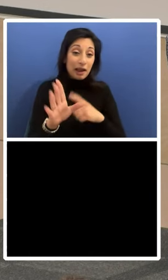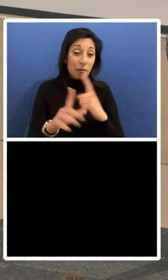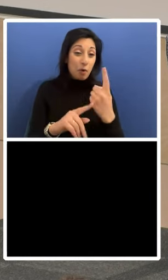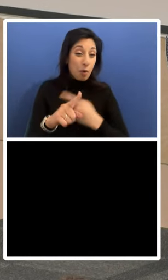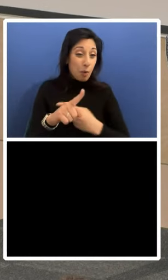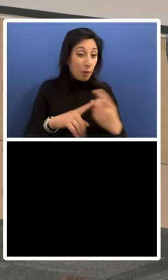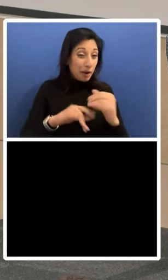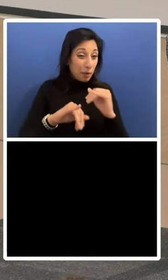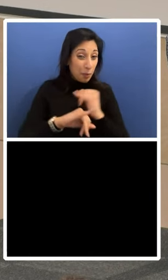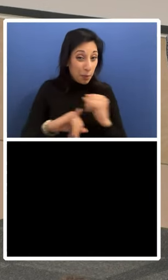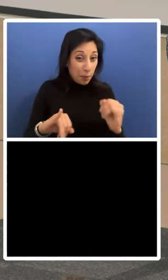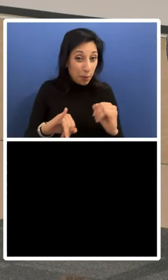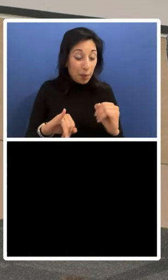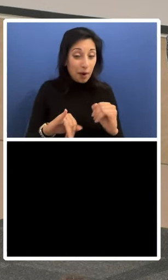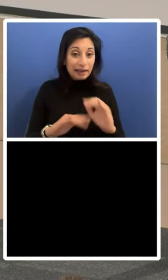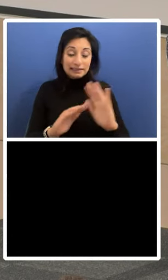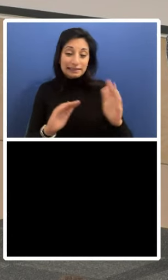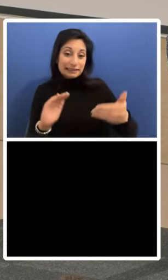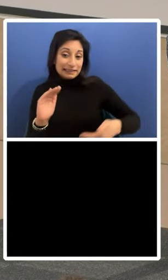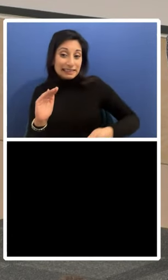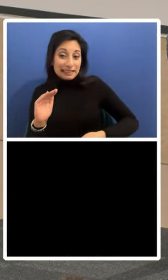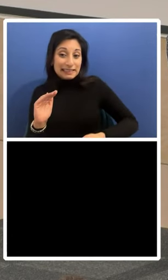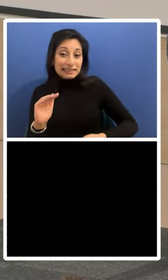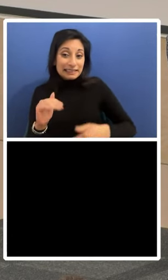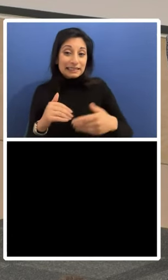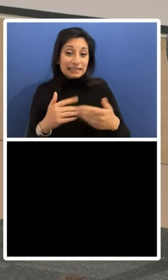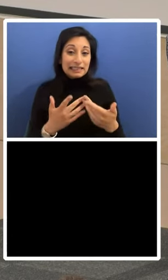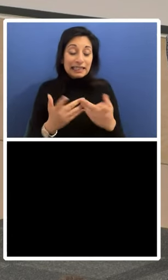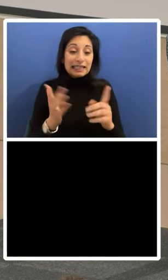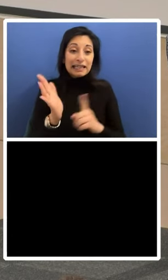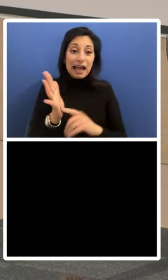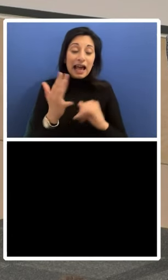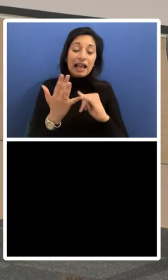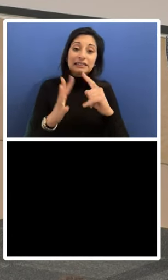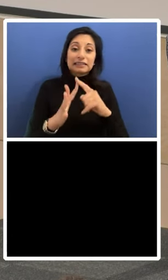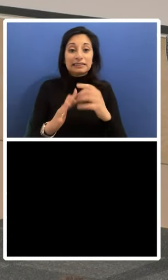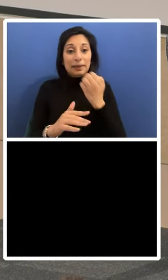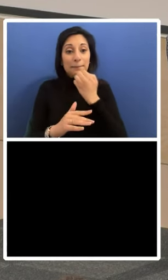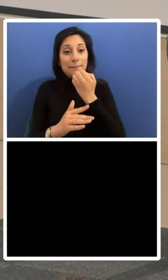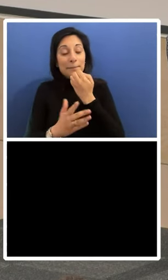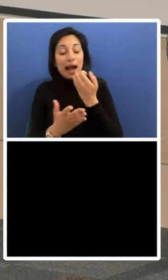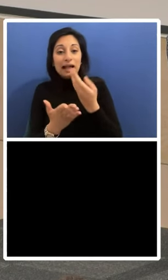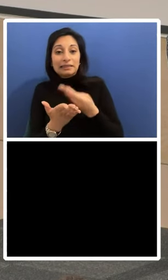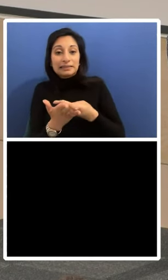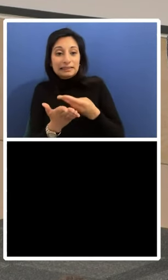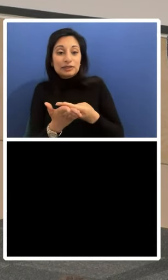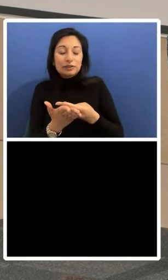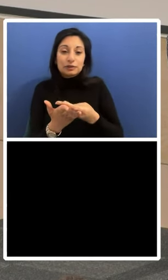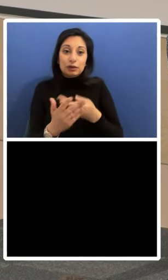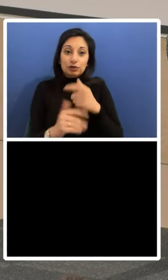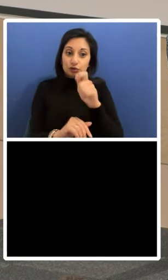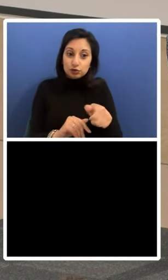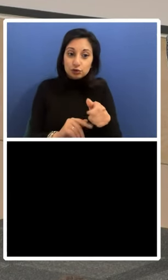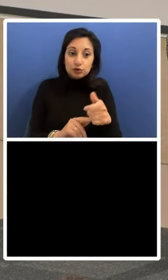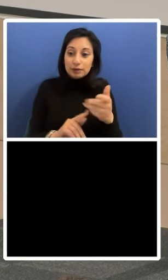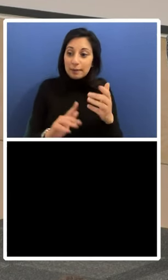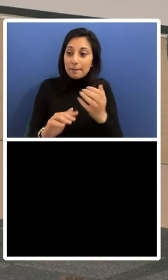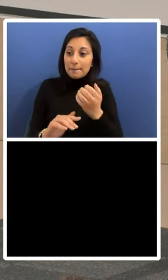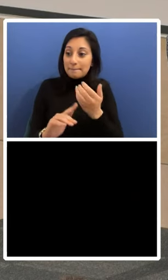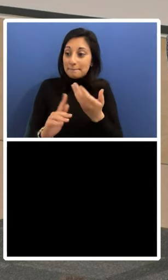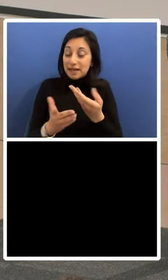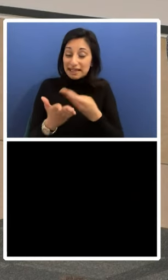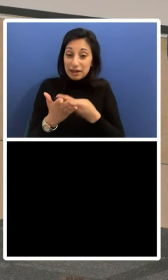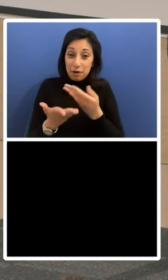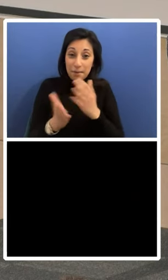my instinct is what a lot of people's here instinct would be, I imagine. I was an LSE maths and economics student. I literally start bringing my textbooks into the office, which now seems crazy, but that's, you